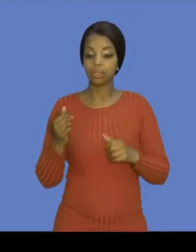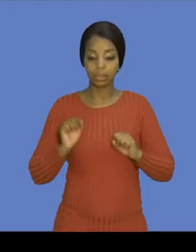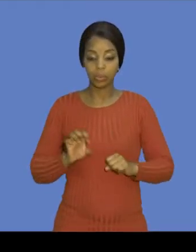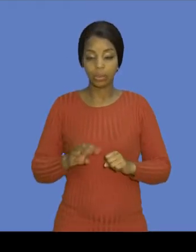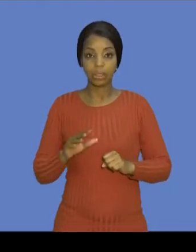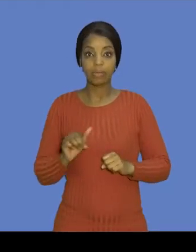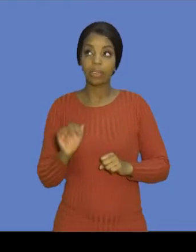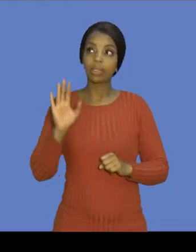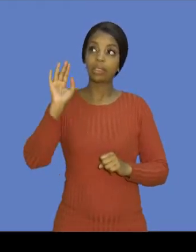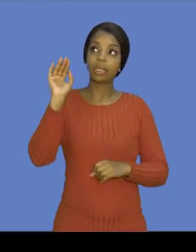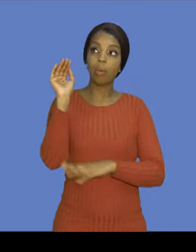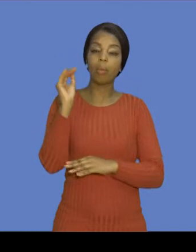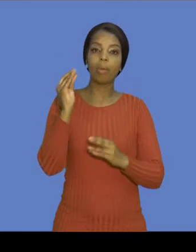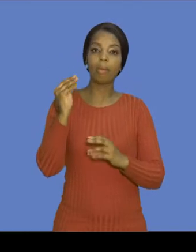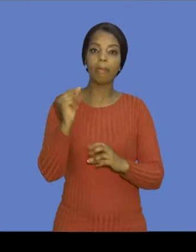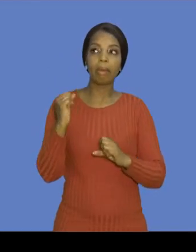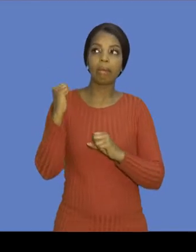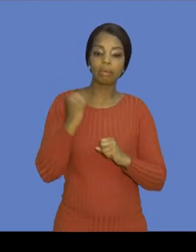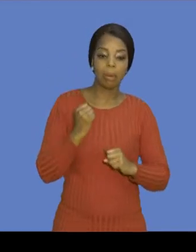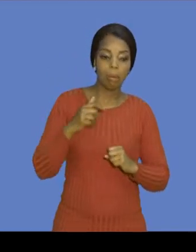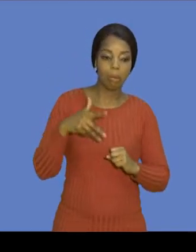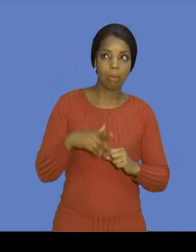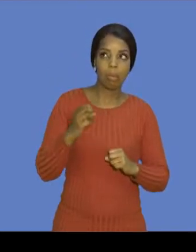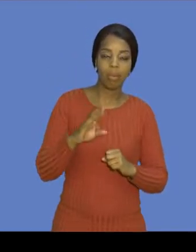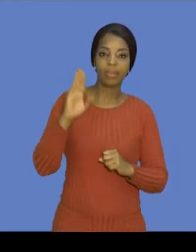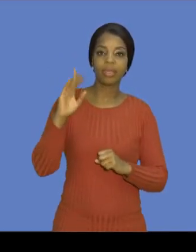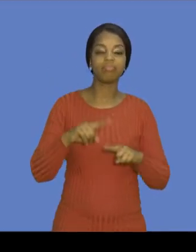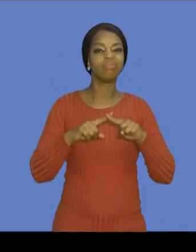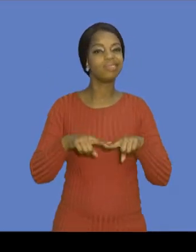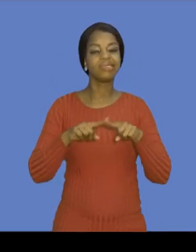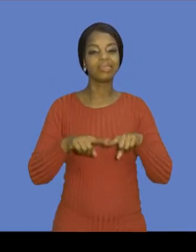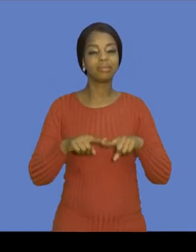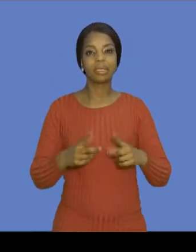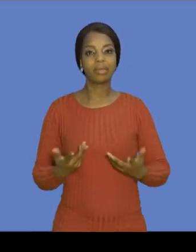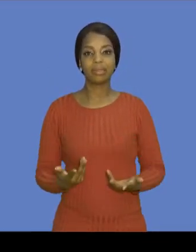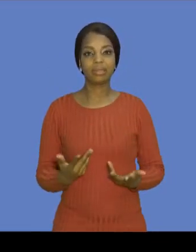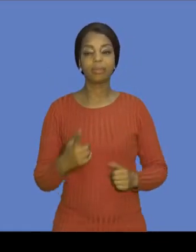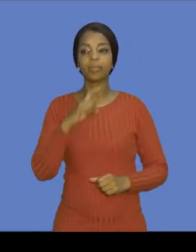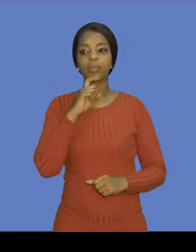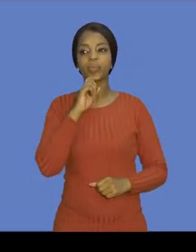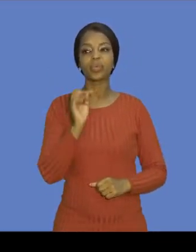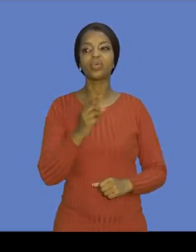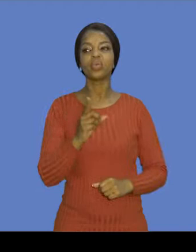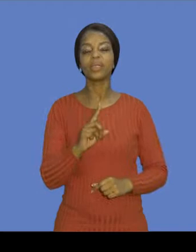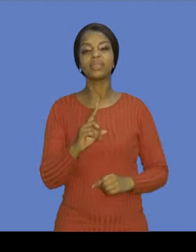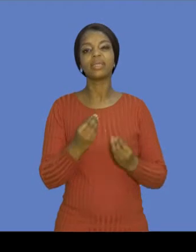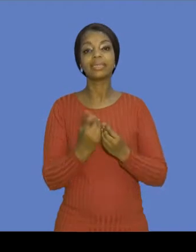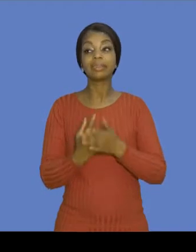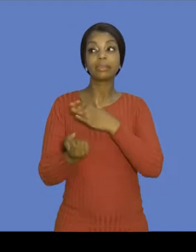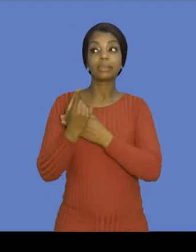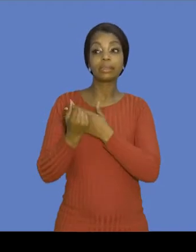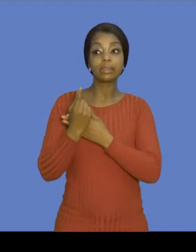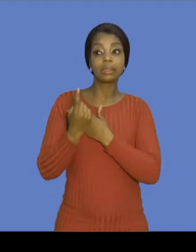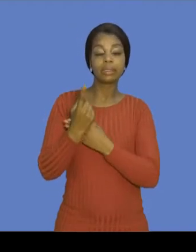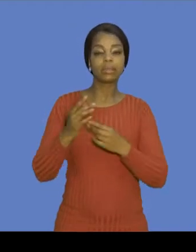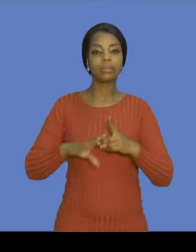currencies. Then mathematical models look at trends. So we normally use trends, and we also use cycles to